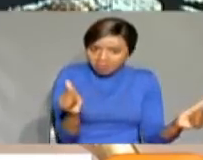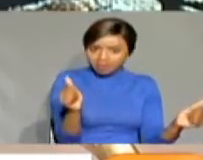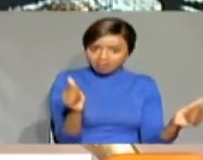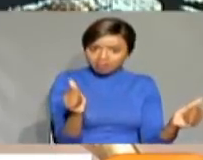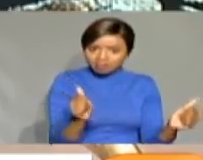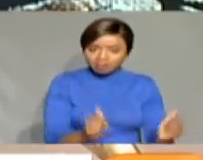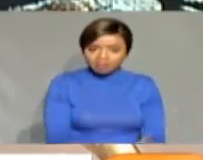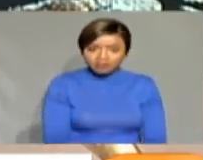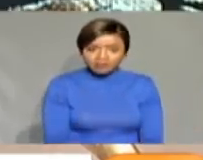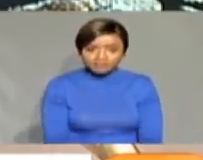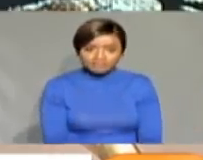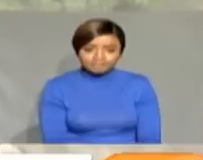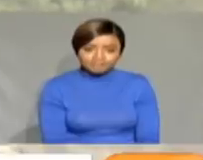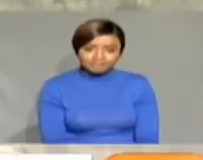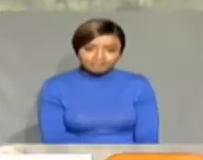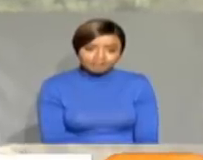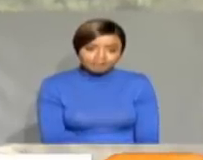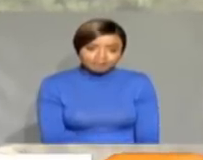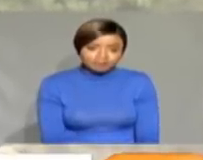quarrying.